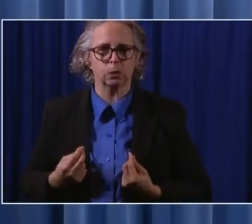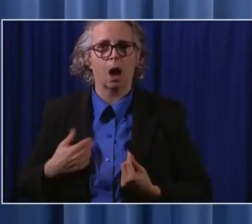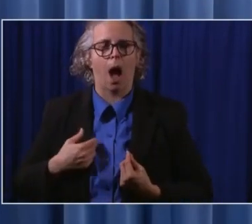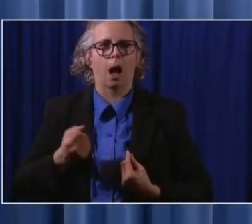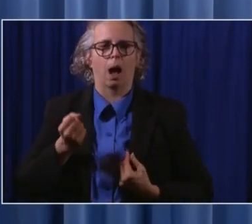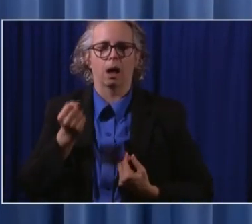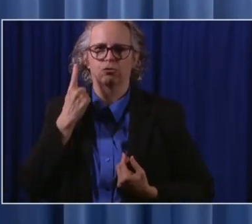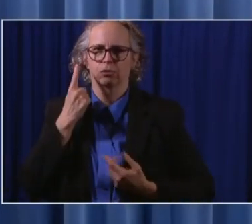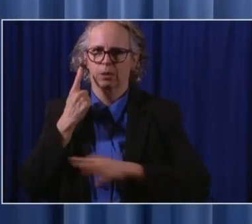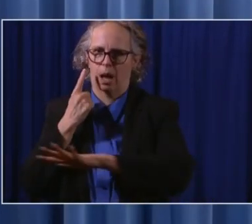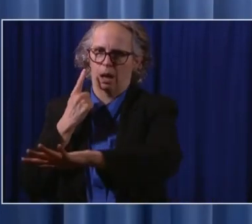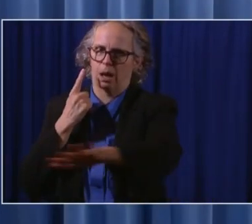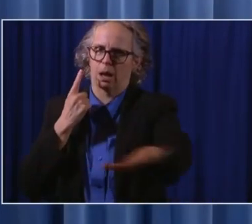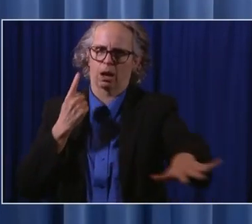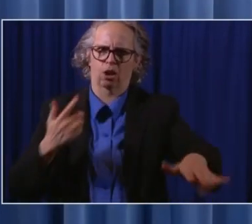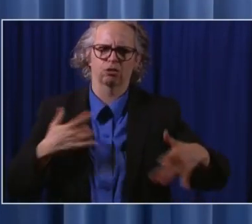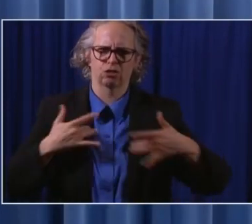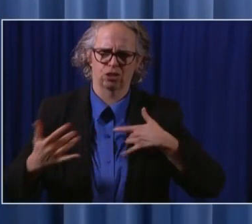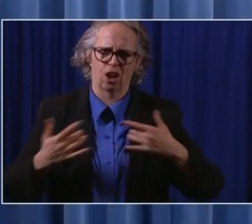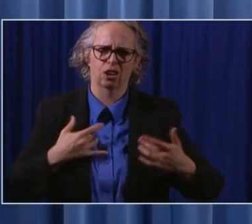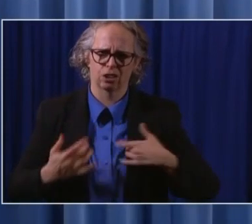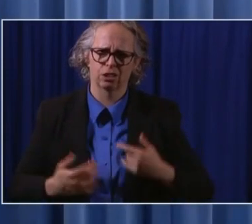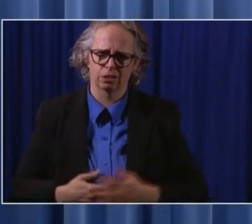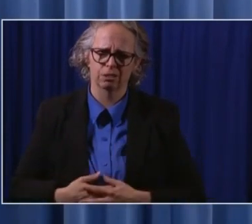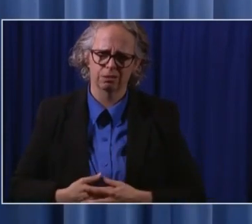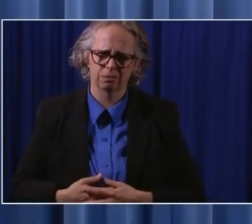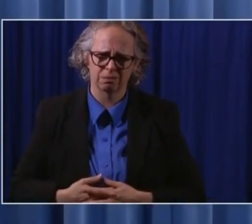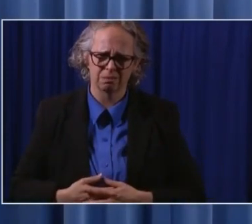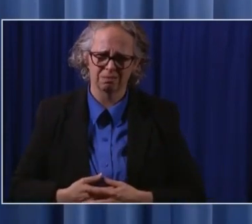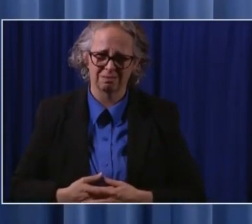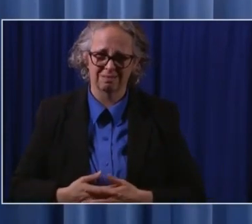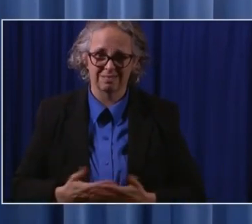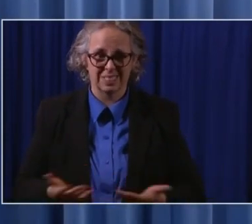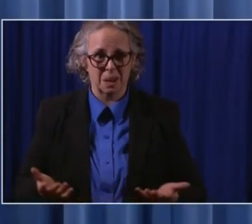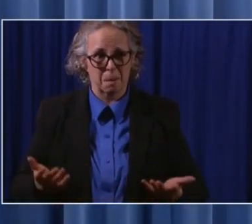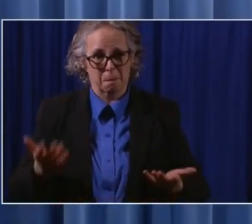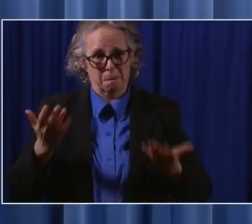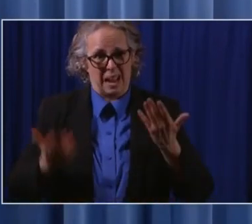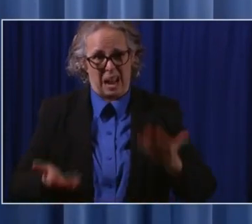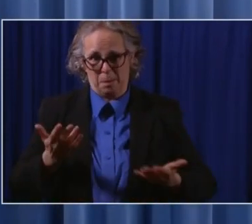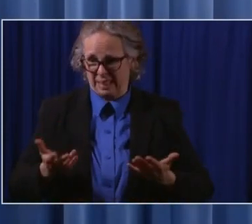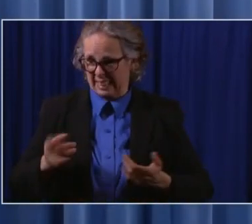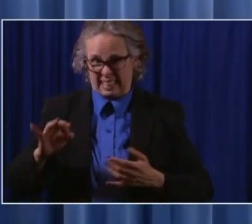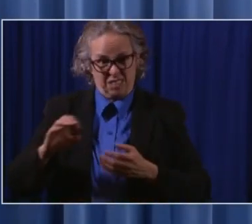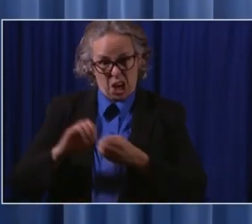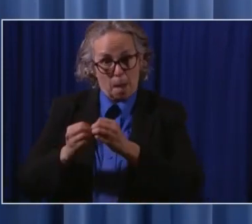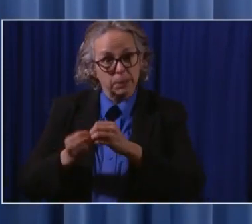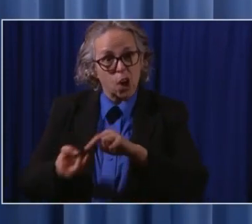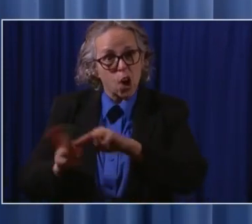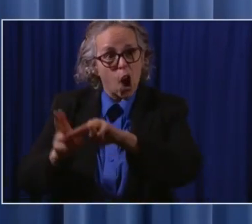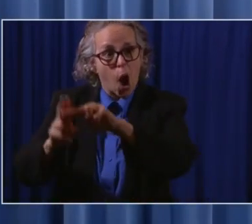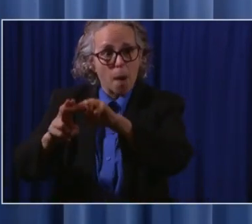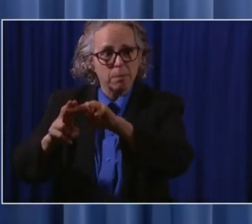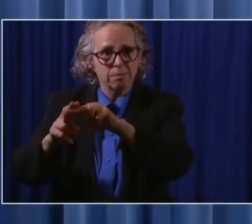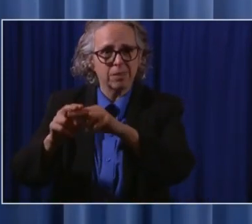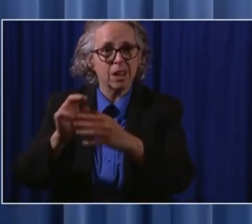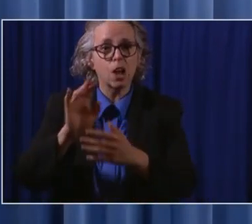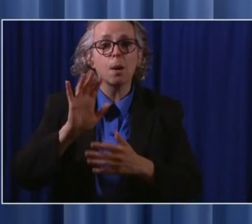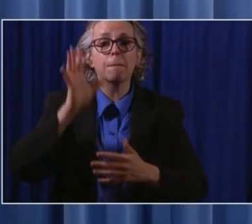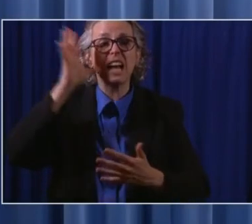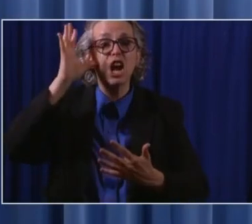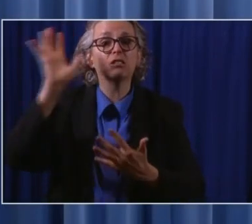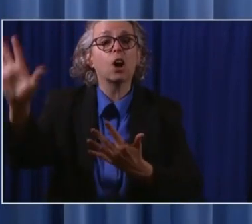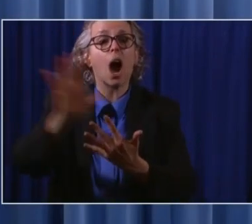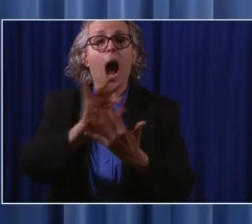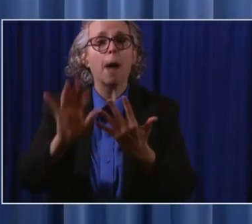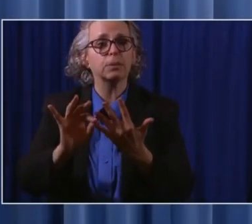this decision will be taken away from us basically by the virus itself. And so these are